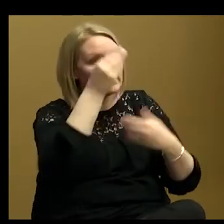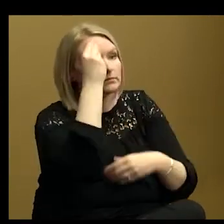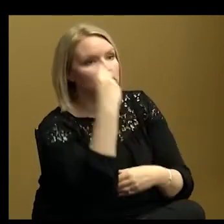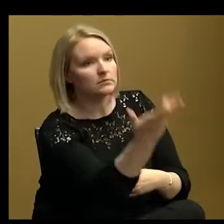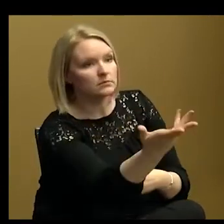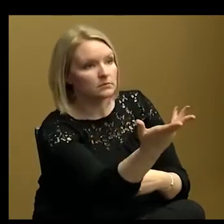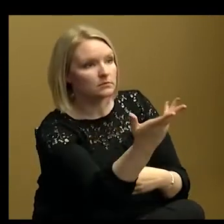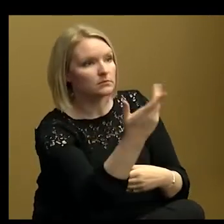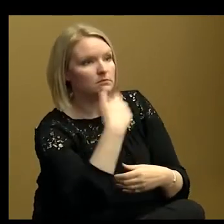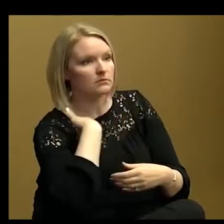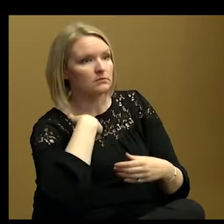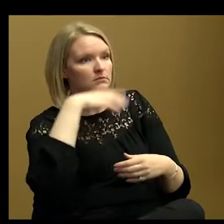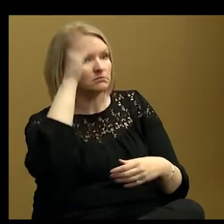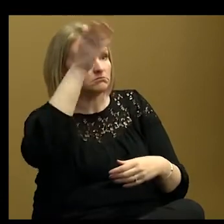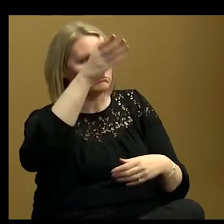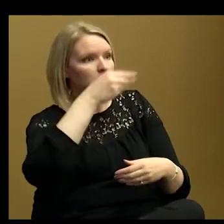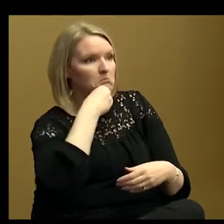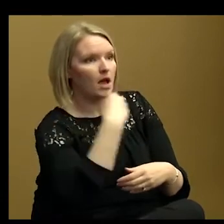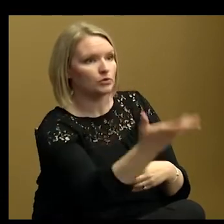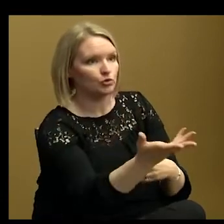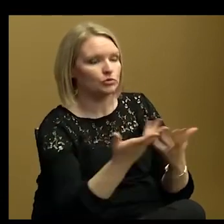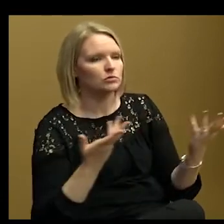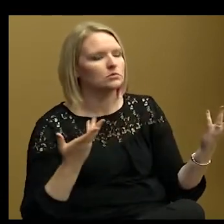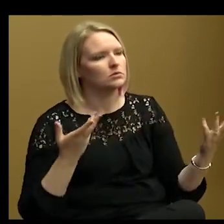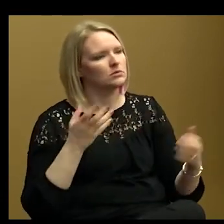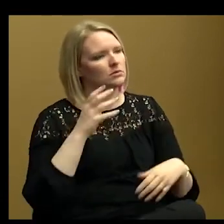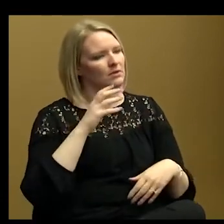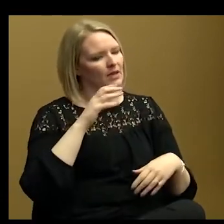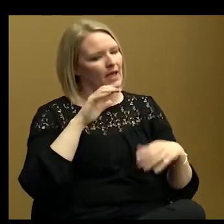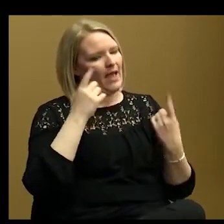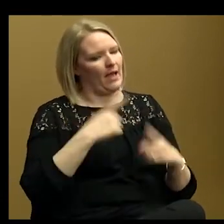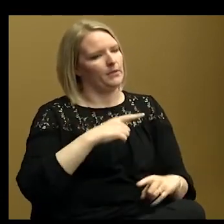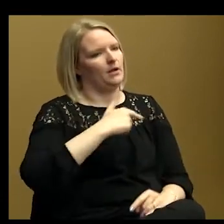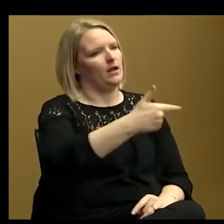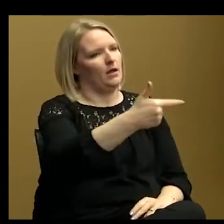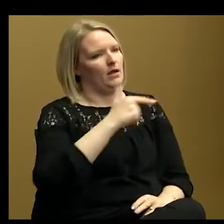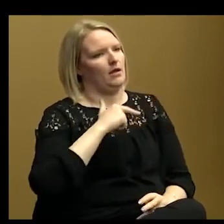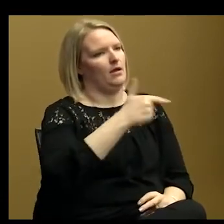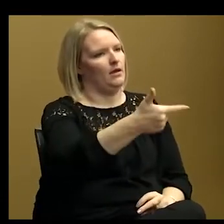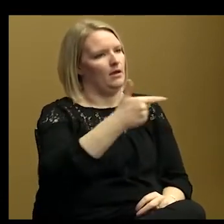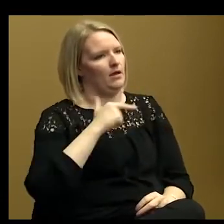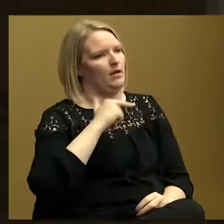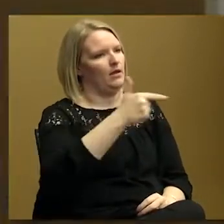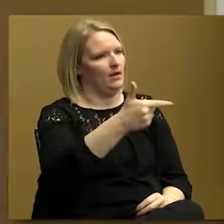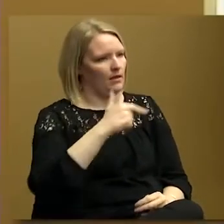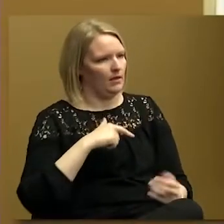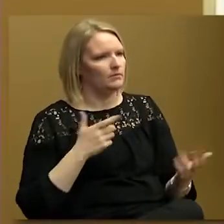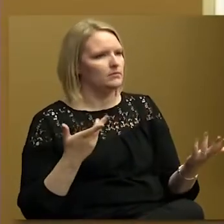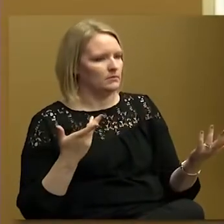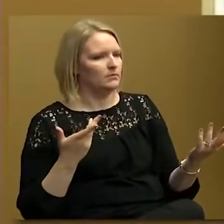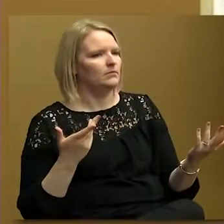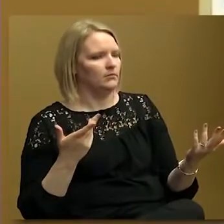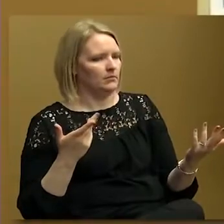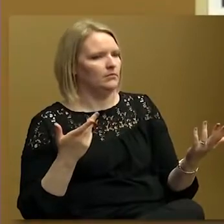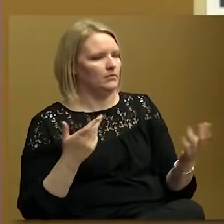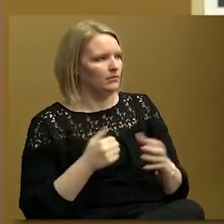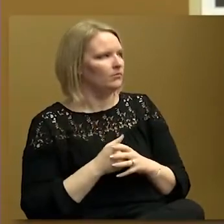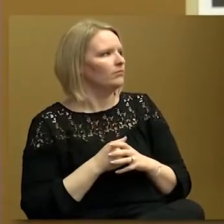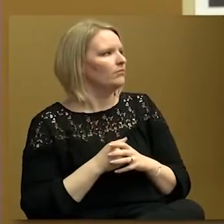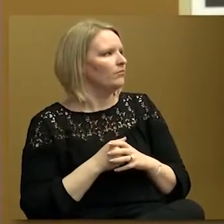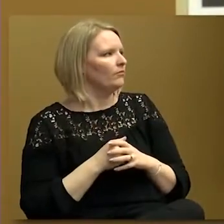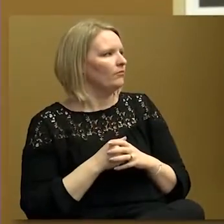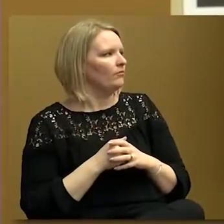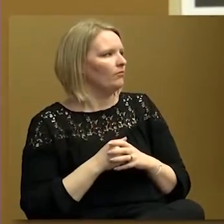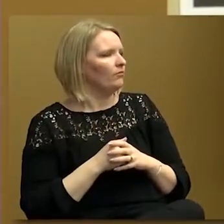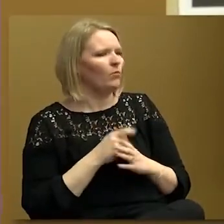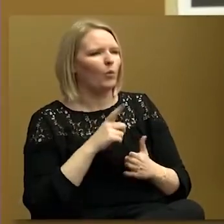you today by communicating. It's the back and forth between two people, you know? So